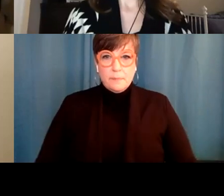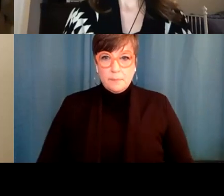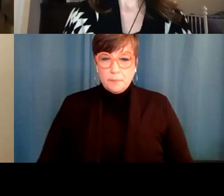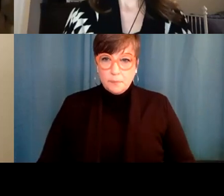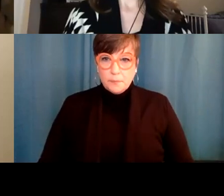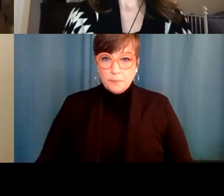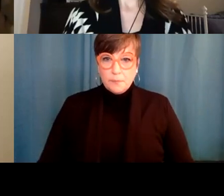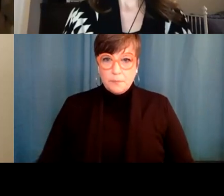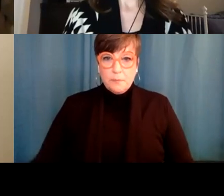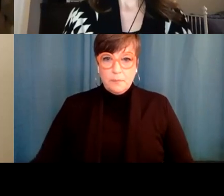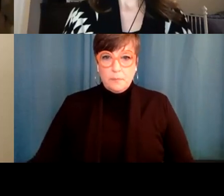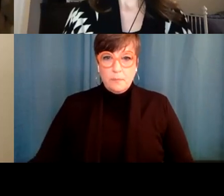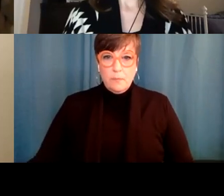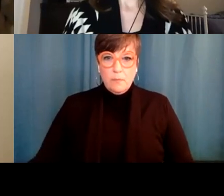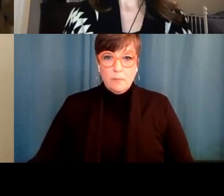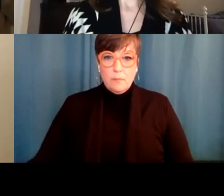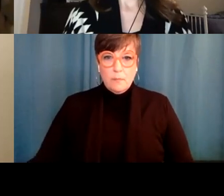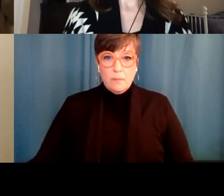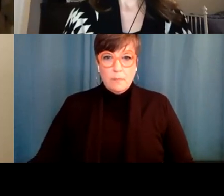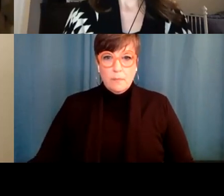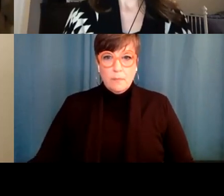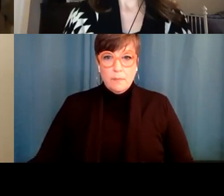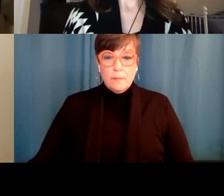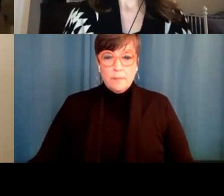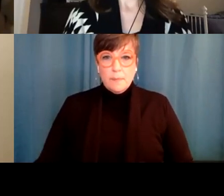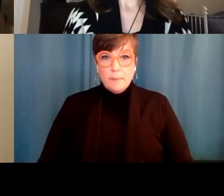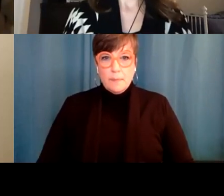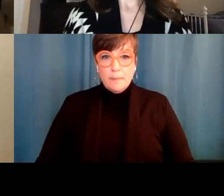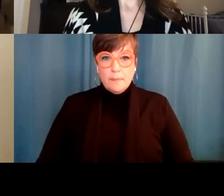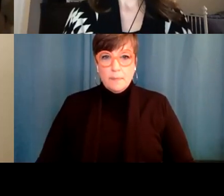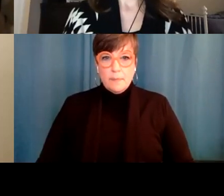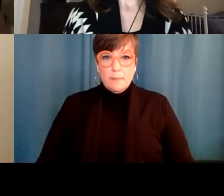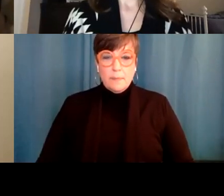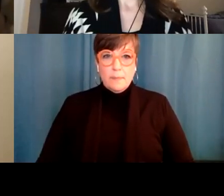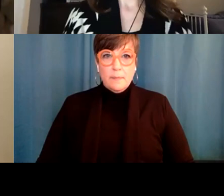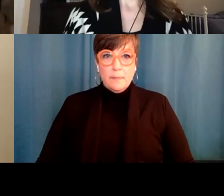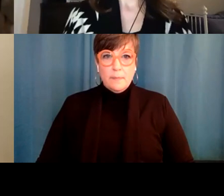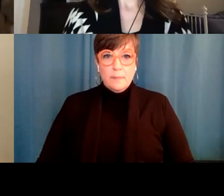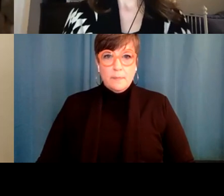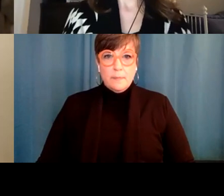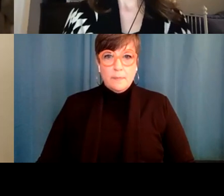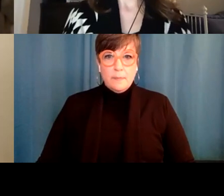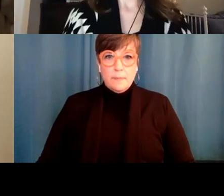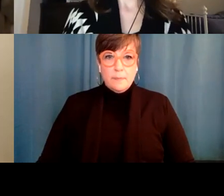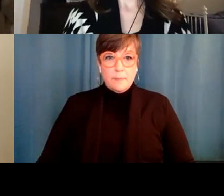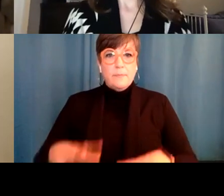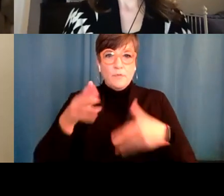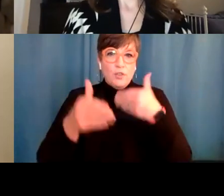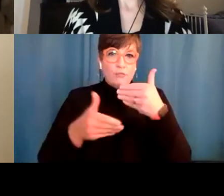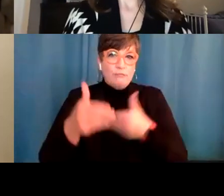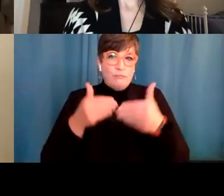do a combination of ideological analysis and policy change in order to move forward.